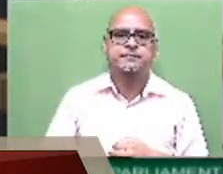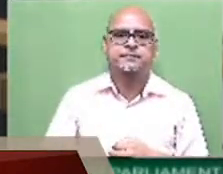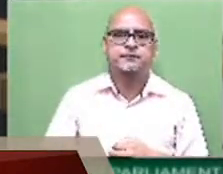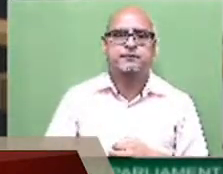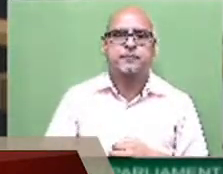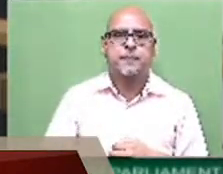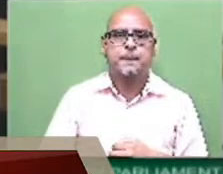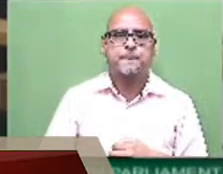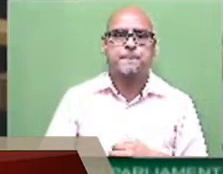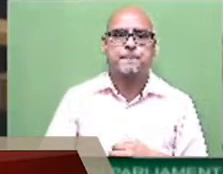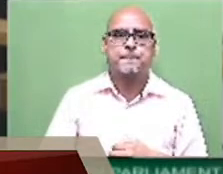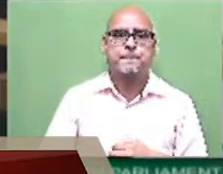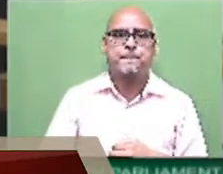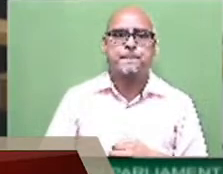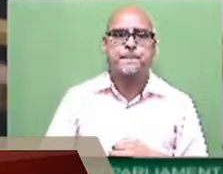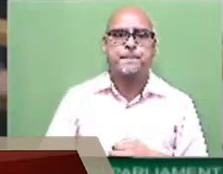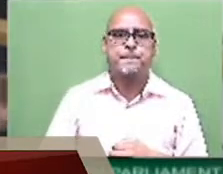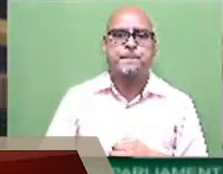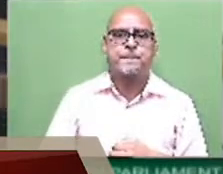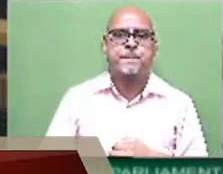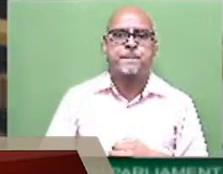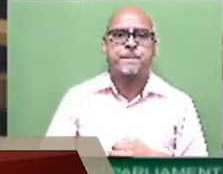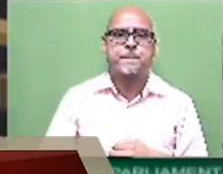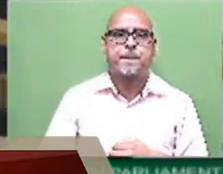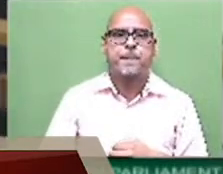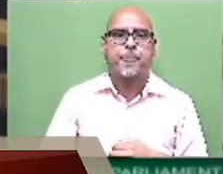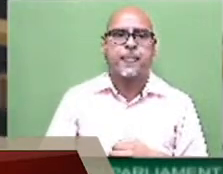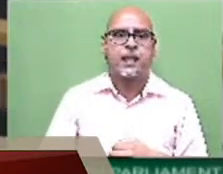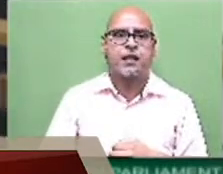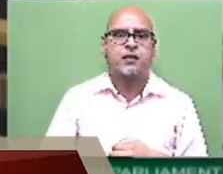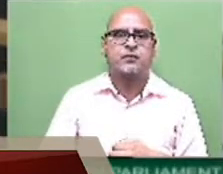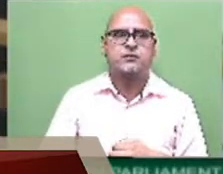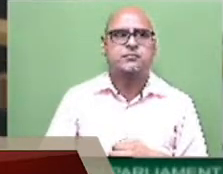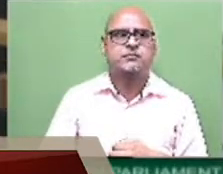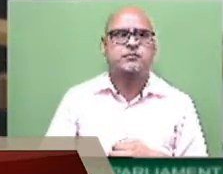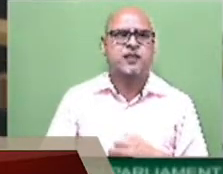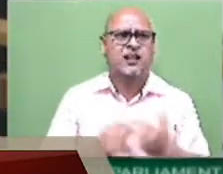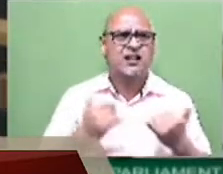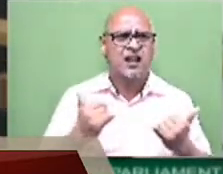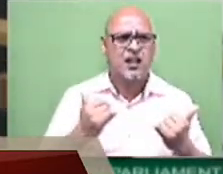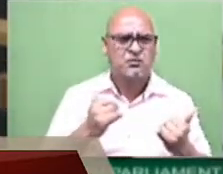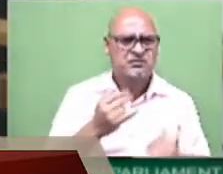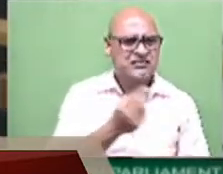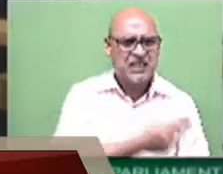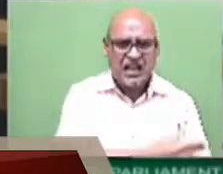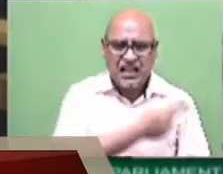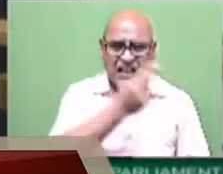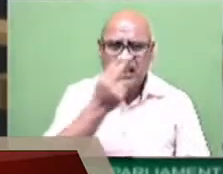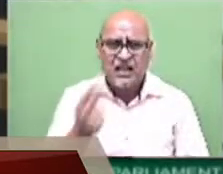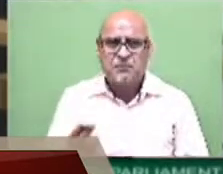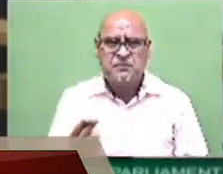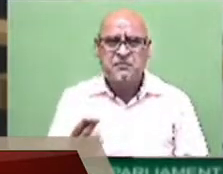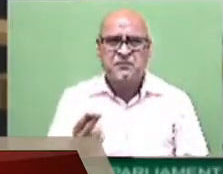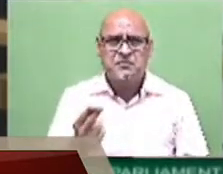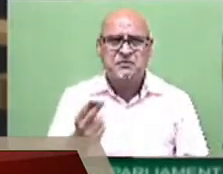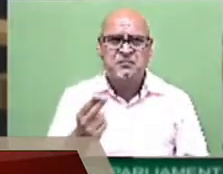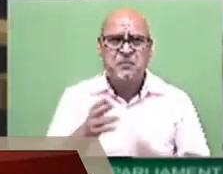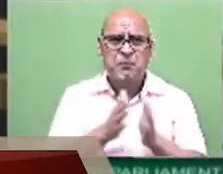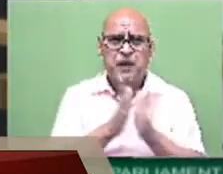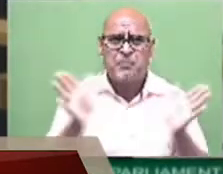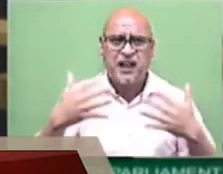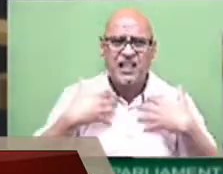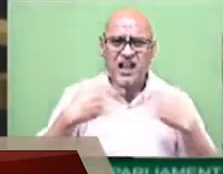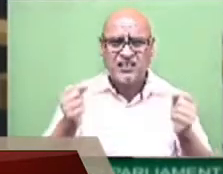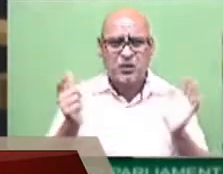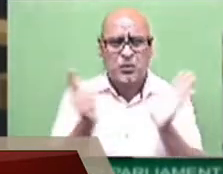court offense. Now, this is exactly what is being proposed in this bill. There's no difference from that in terms of how it proceeds.